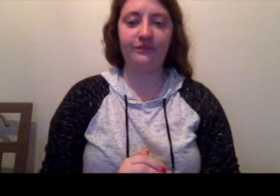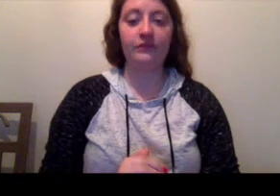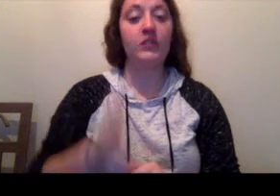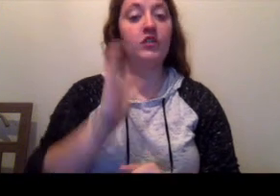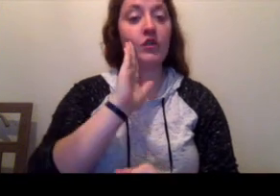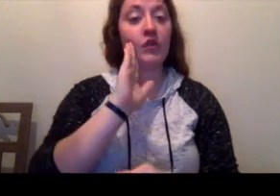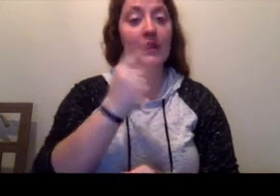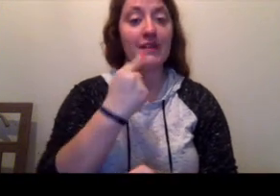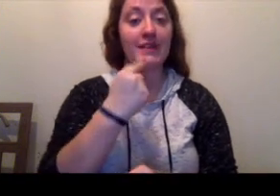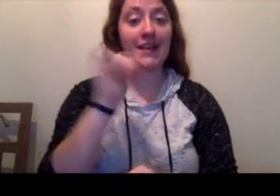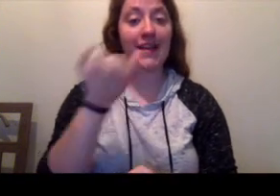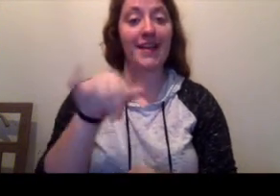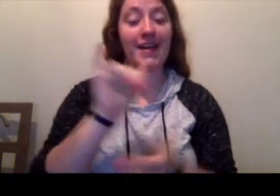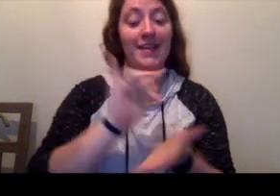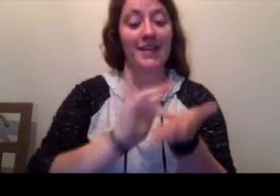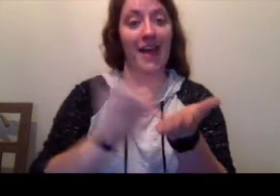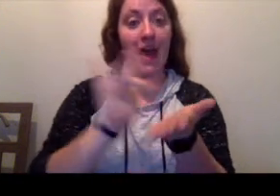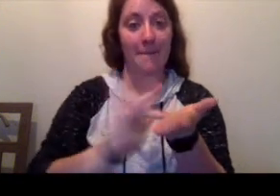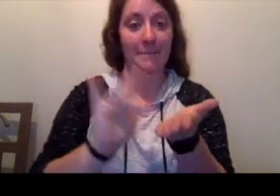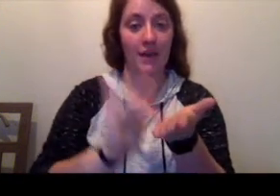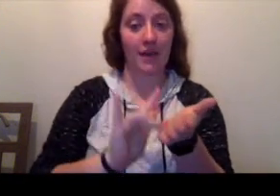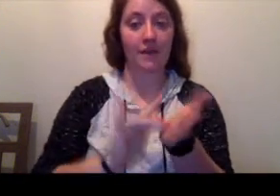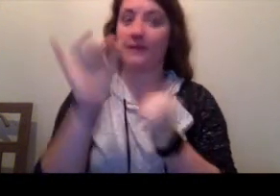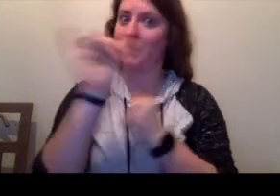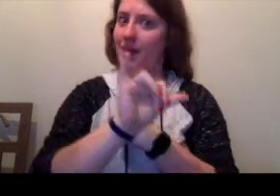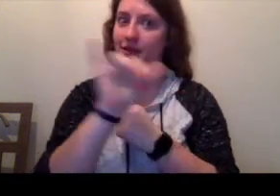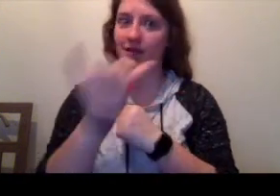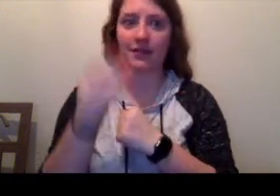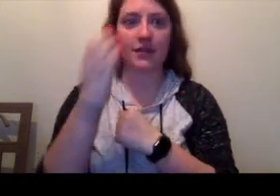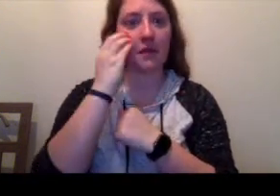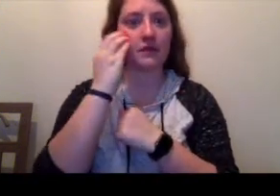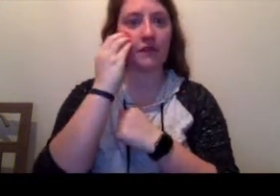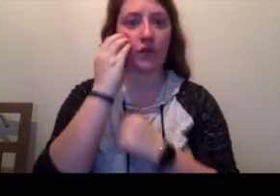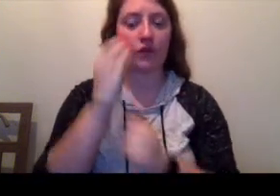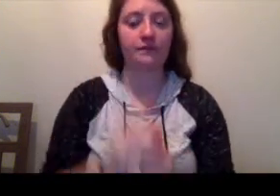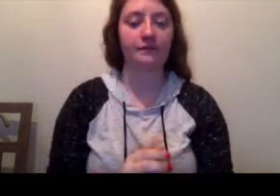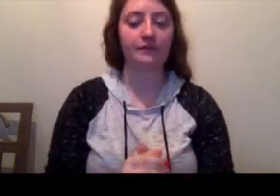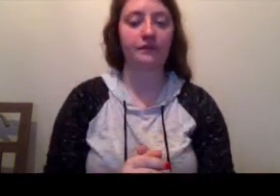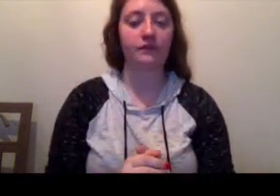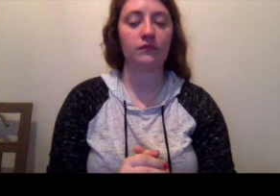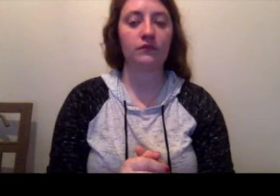iPad is just like a smartphone.